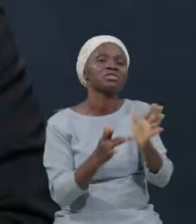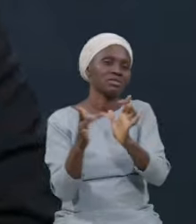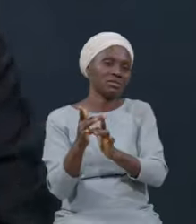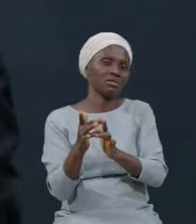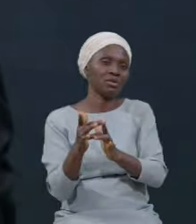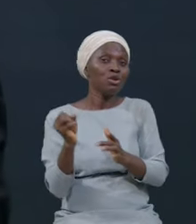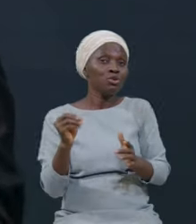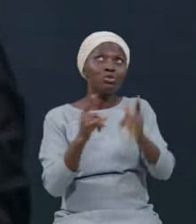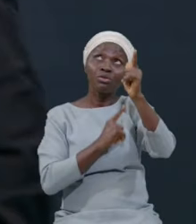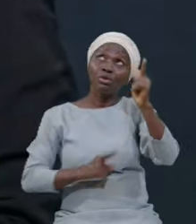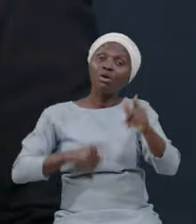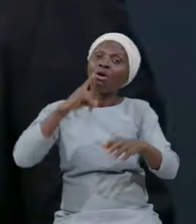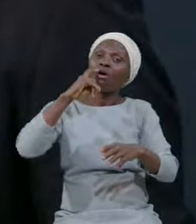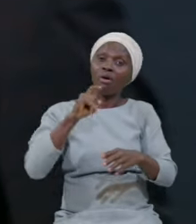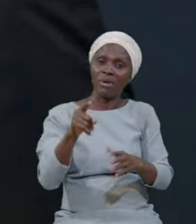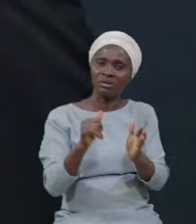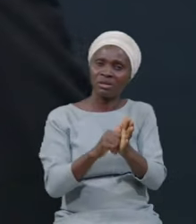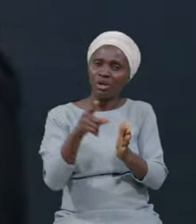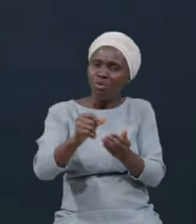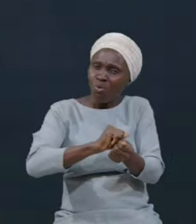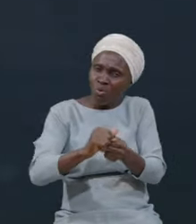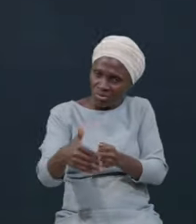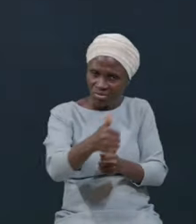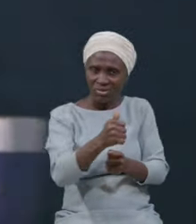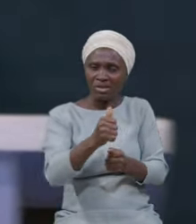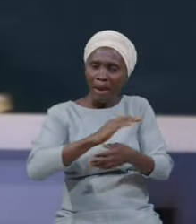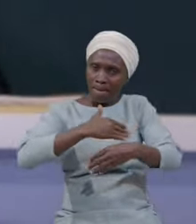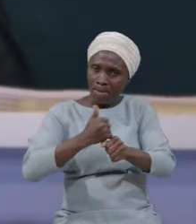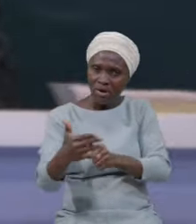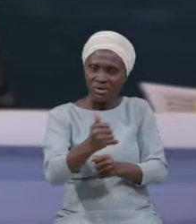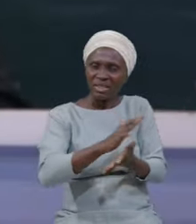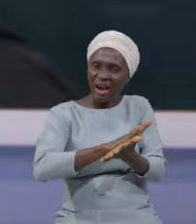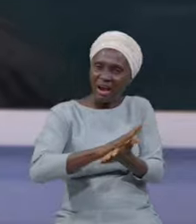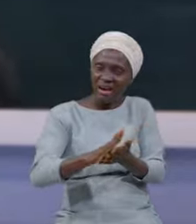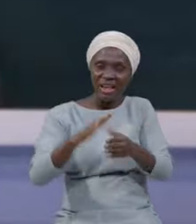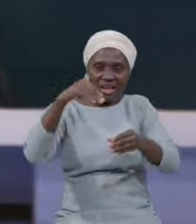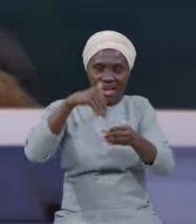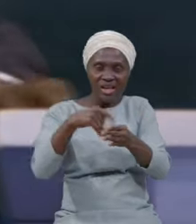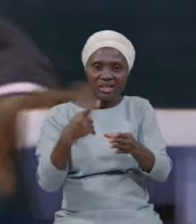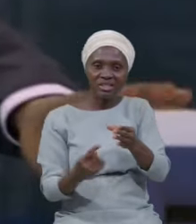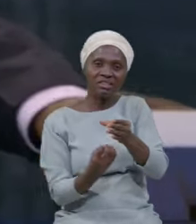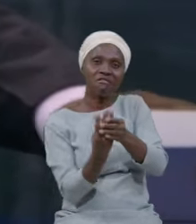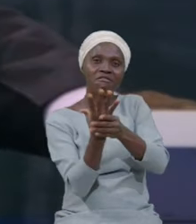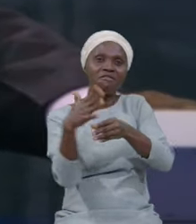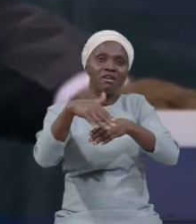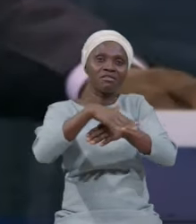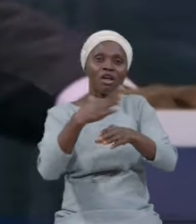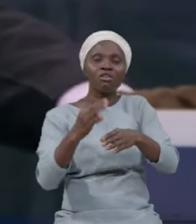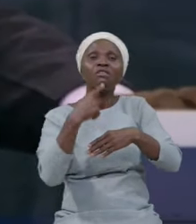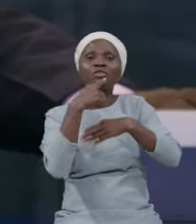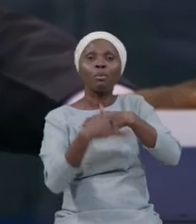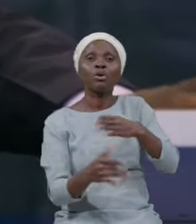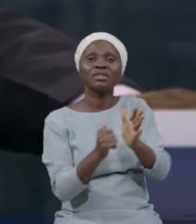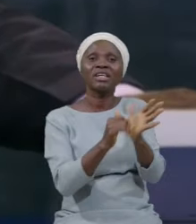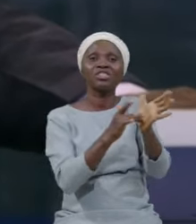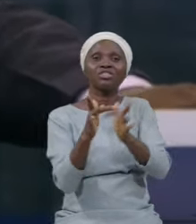says, wash you and make you clean. The fountain of the blood that Jesus shed for your cleansing, for your